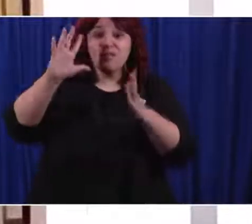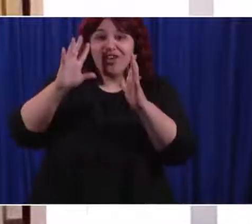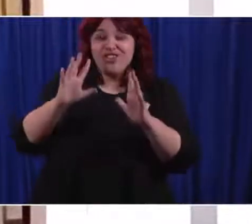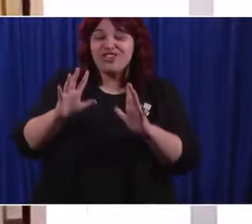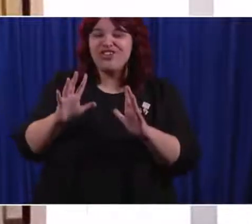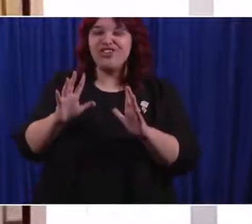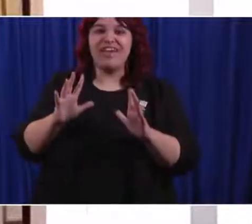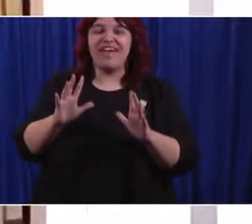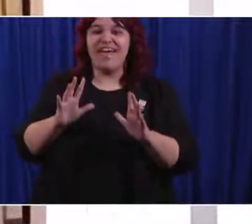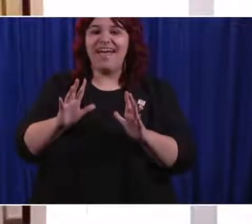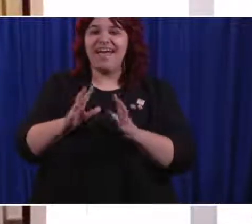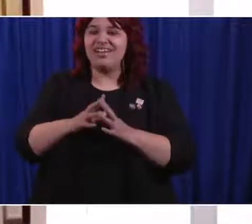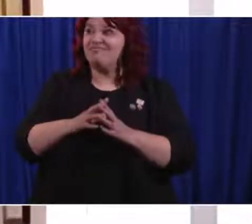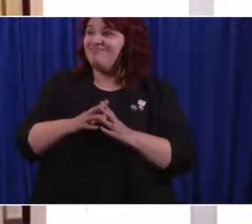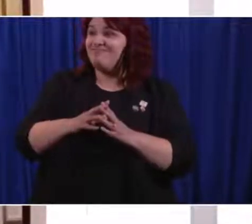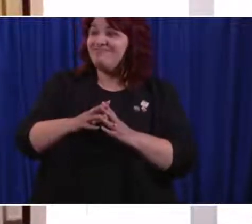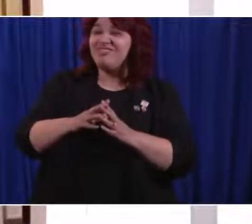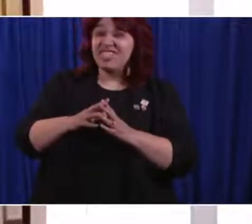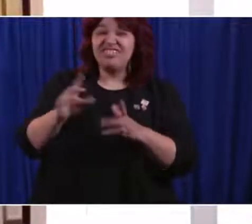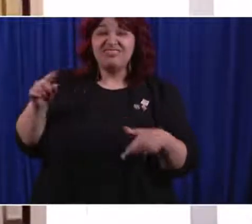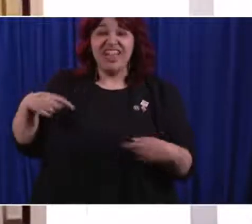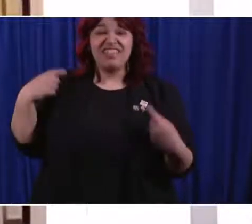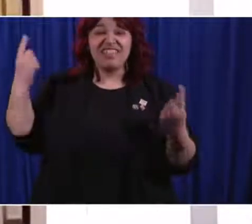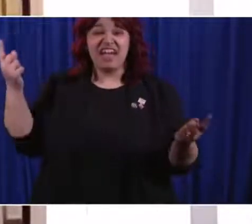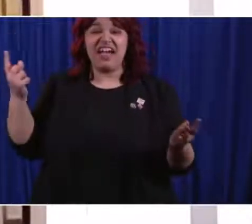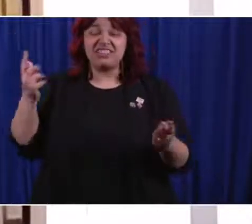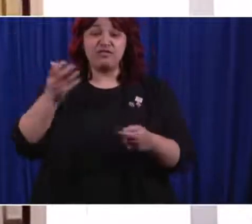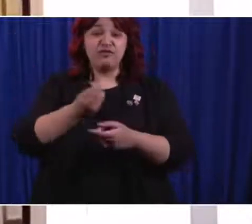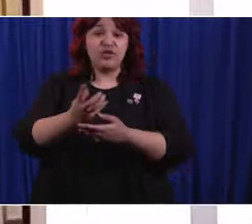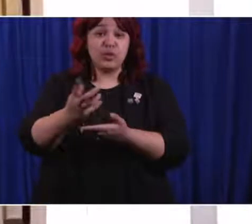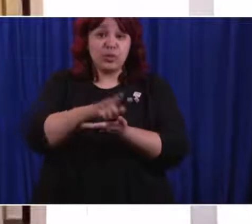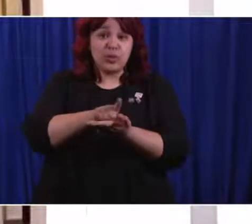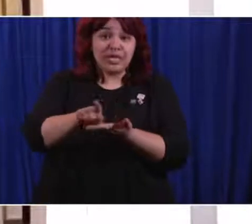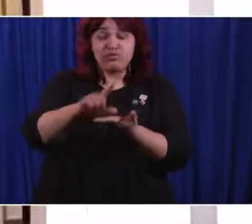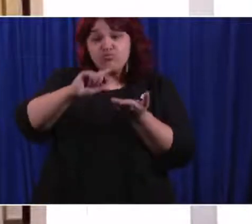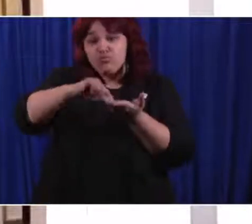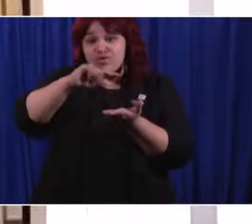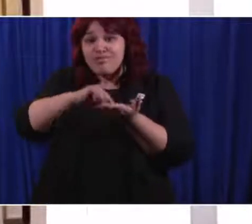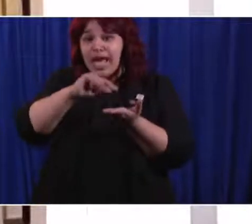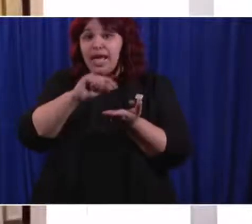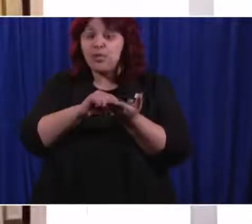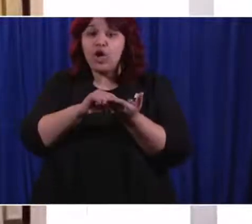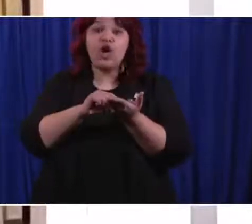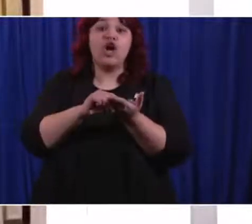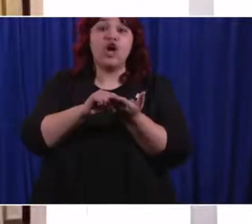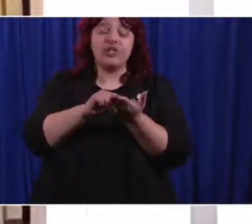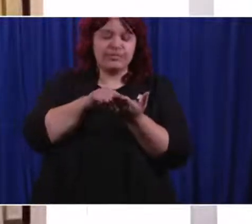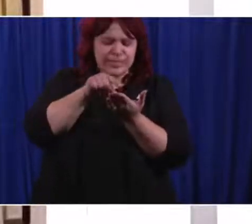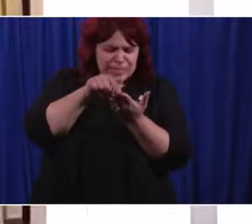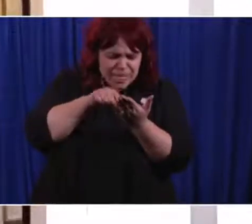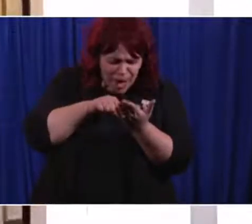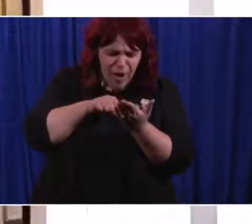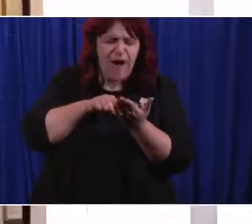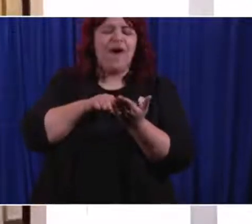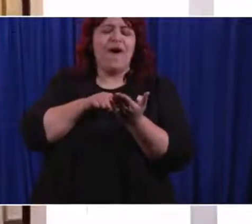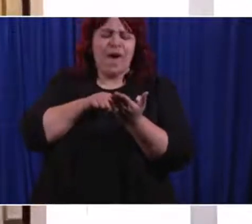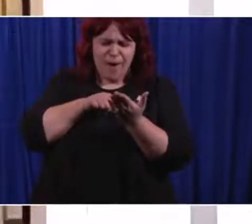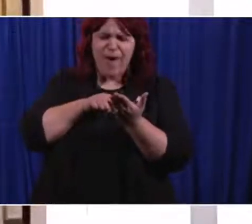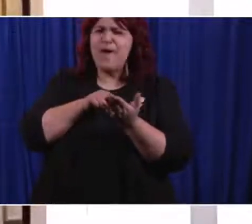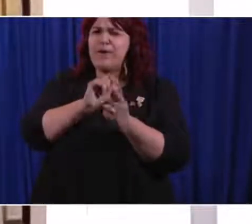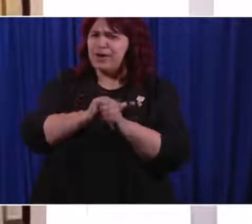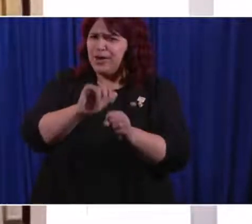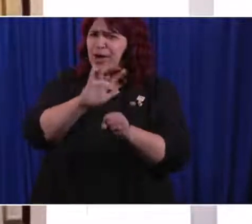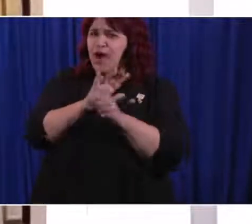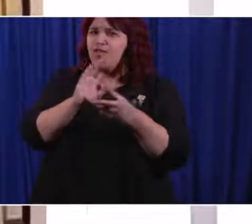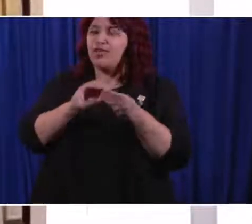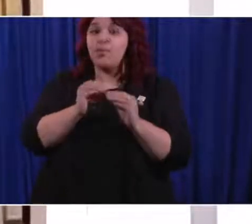COVID headlines over the last couple of weeks have really been very encouraging. And I think we're all eager, after what's been a very long